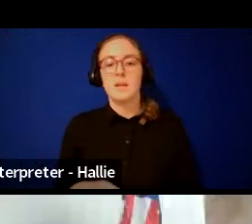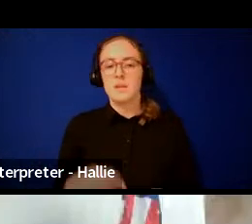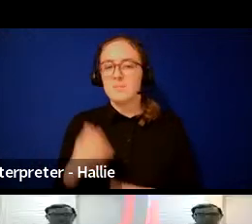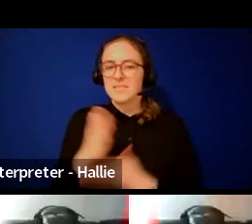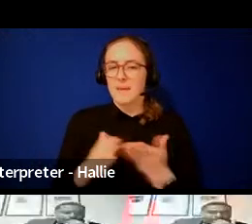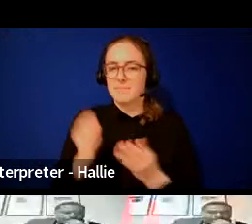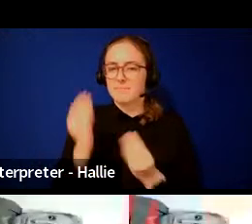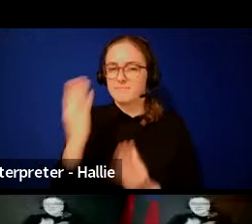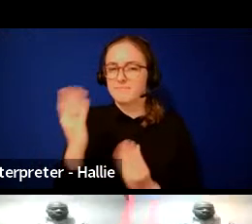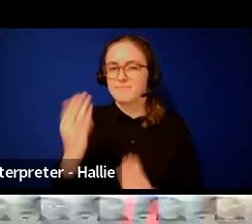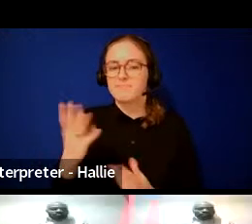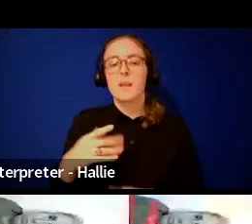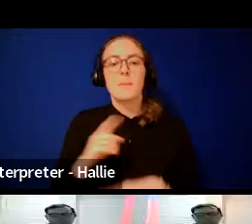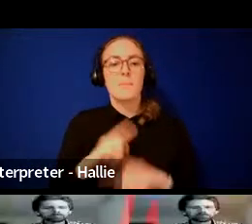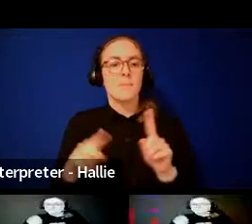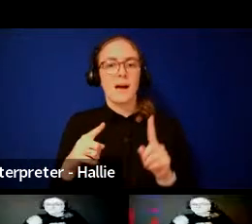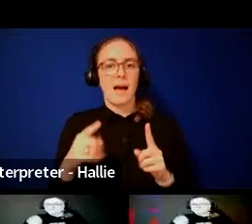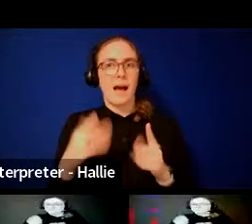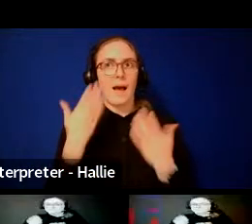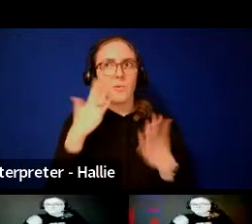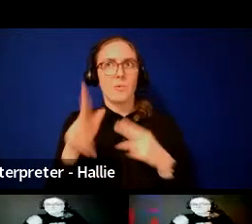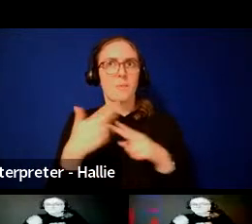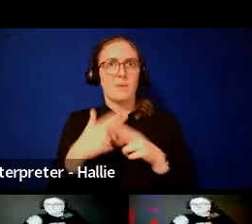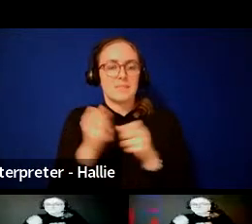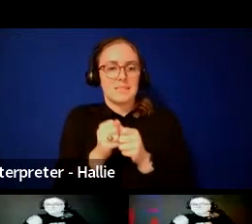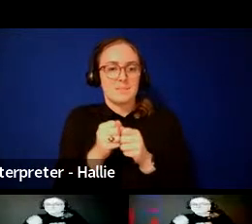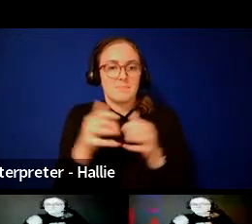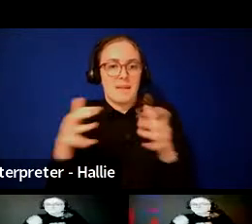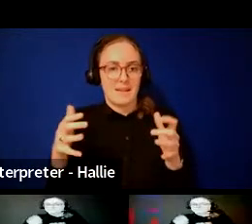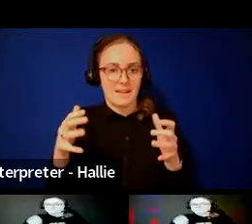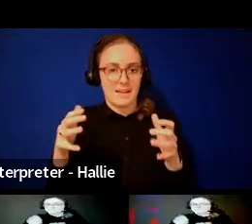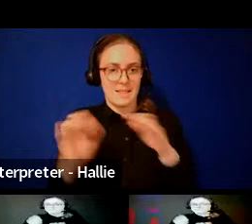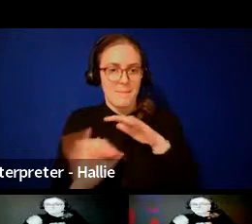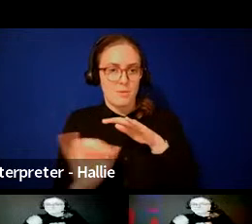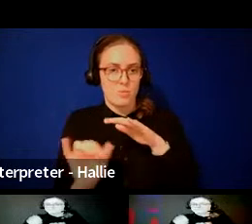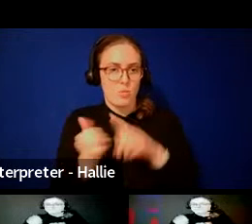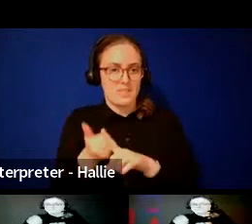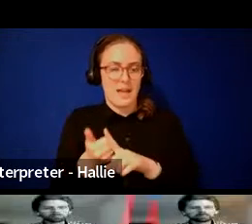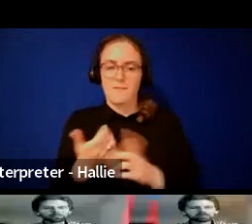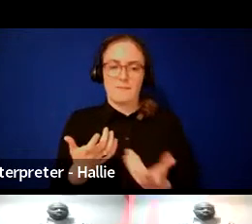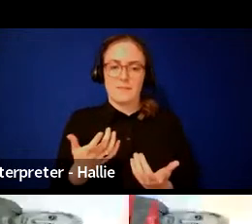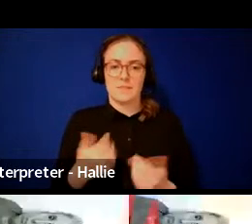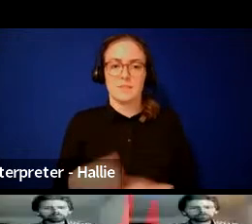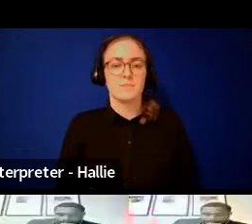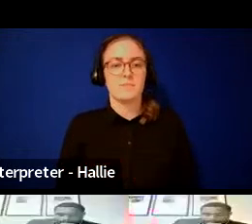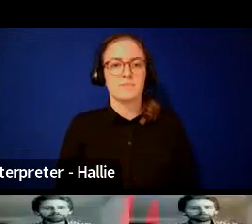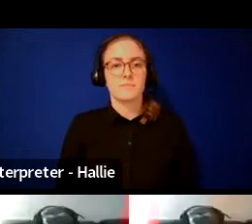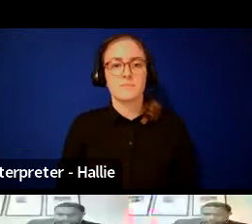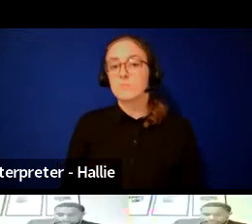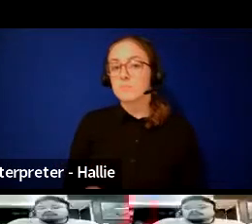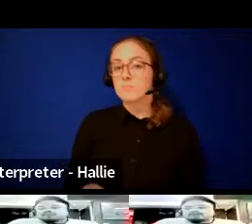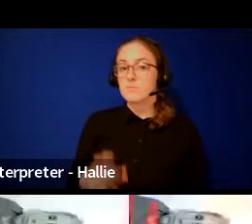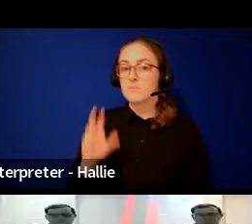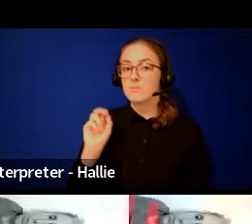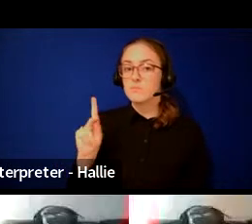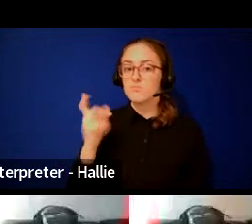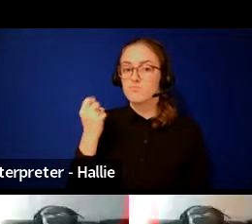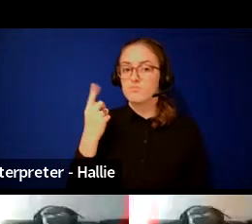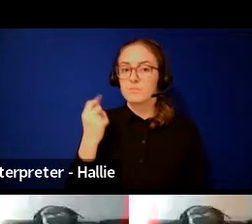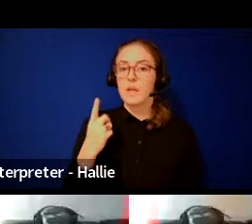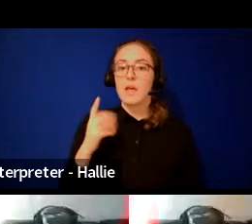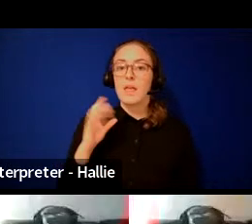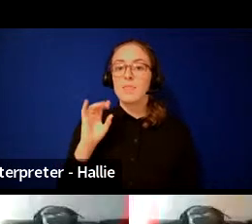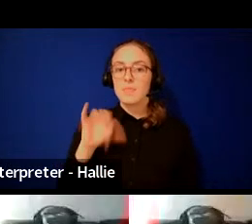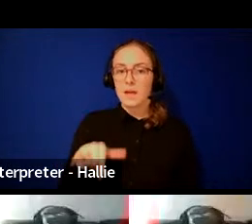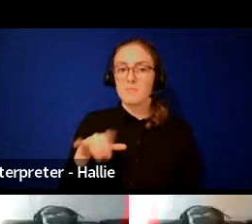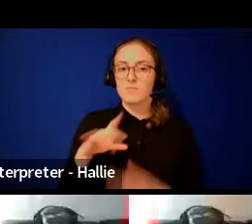any push to expand metro to that community in particular. Understood. On that